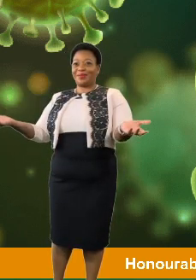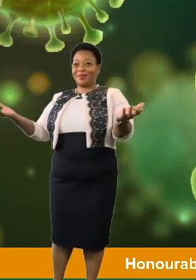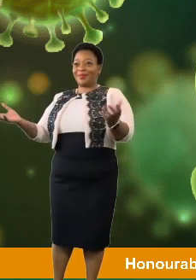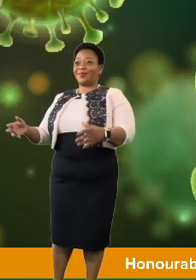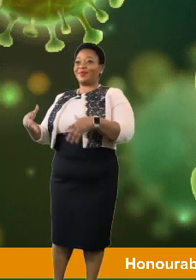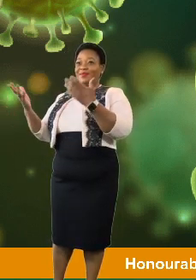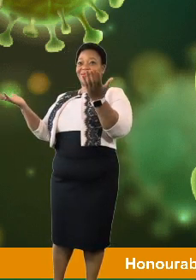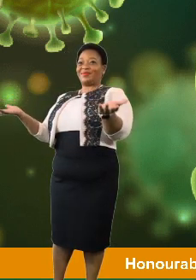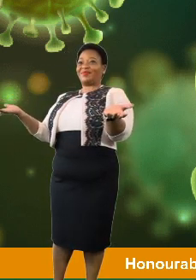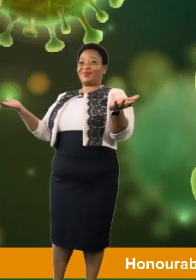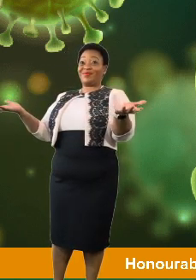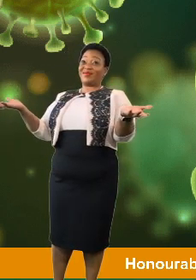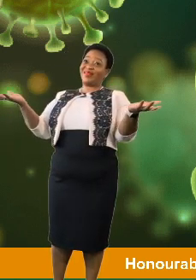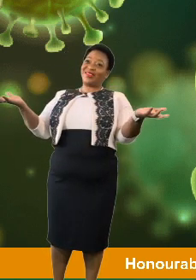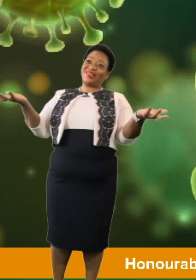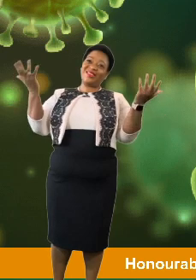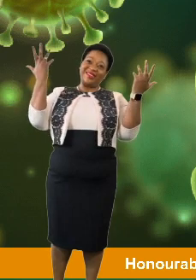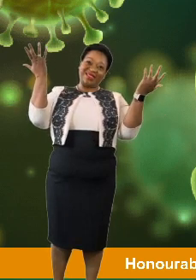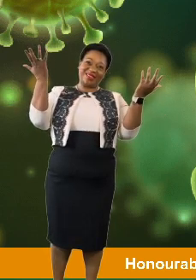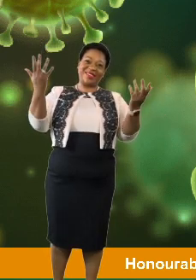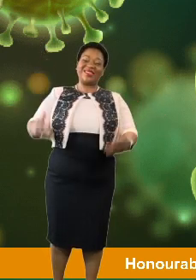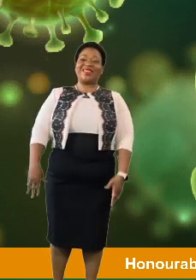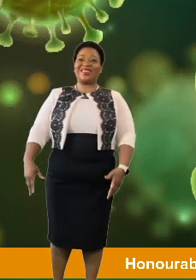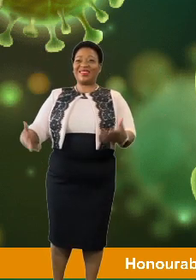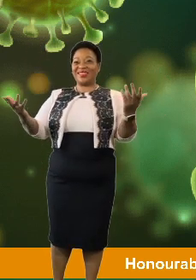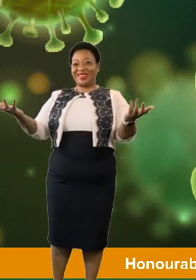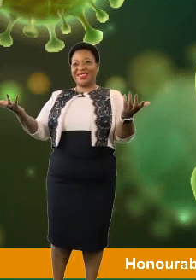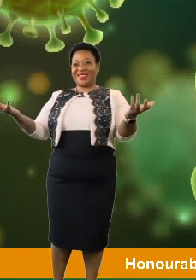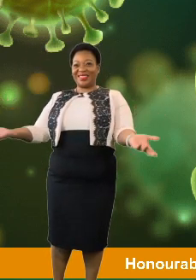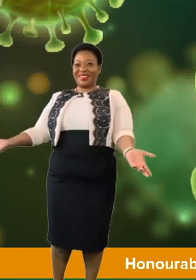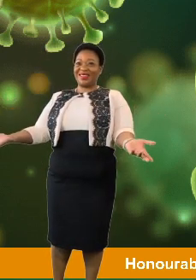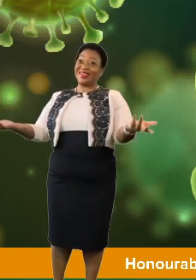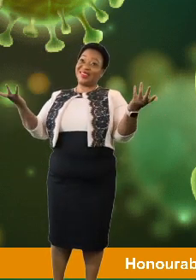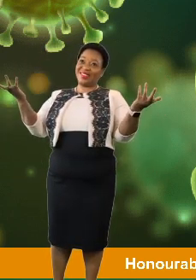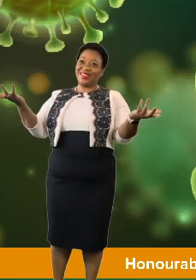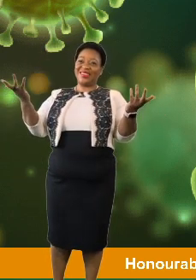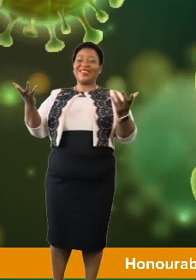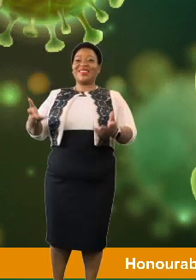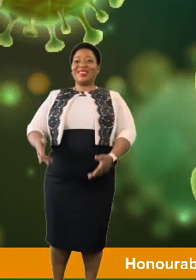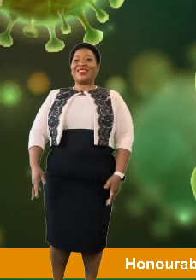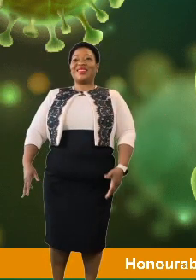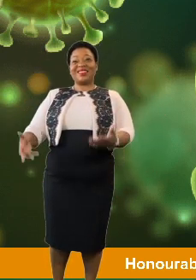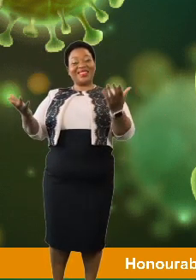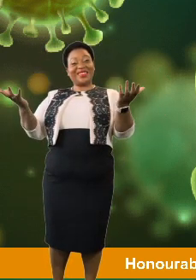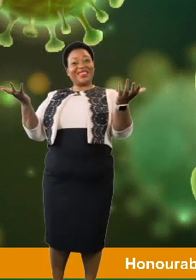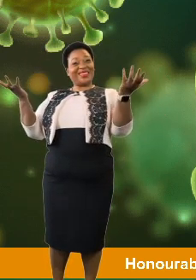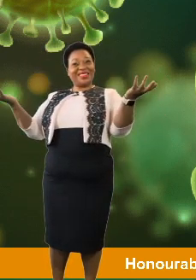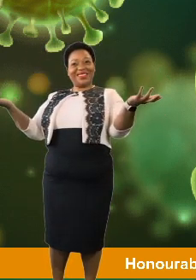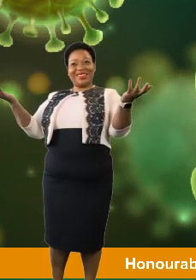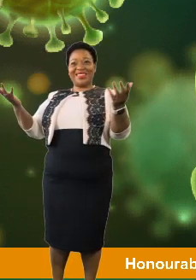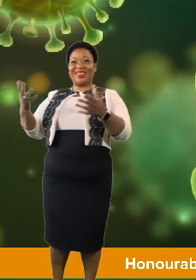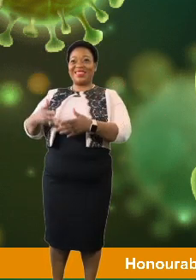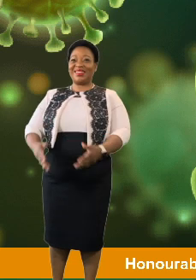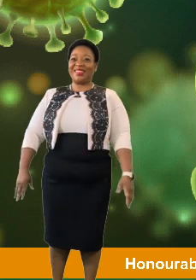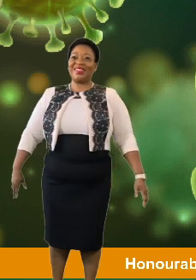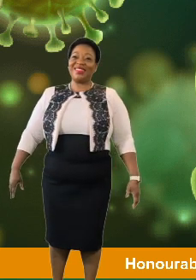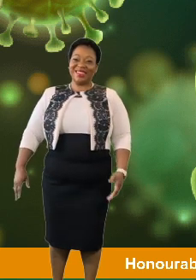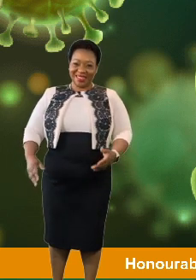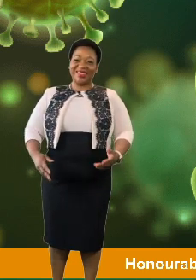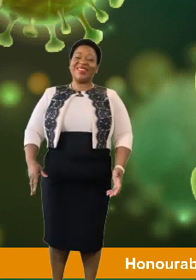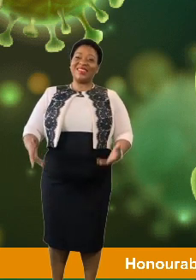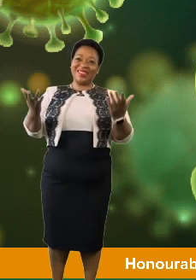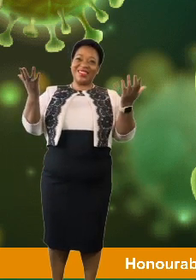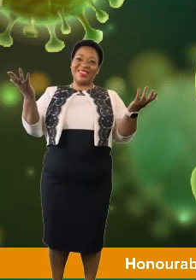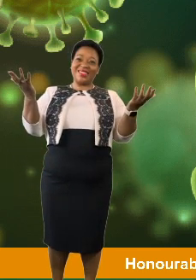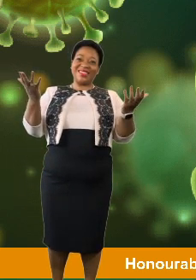what I've identified, maybe let me put that so not to commit other colleagues that have not had an opportunity to comment yet,